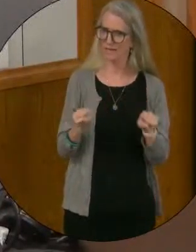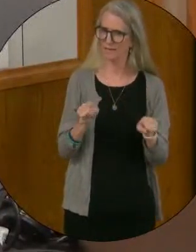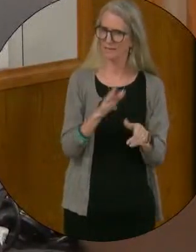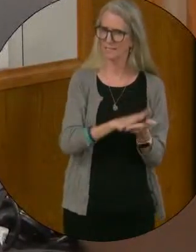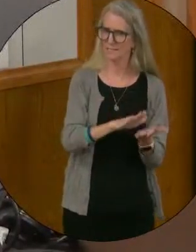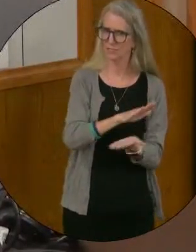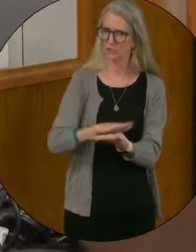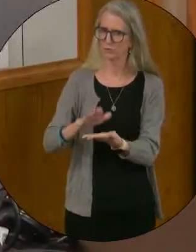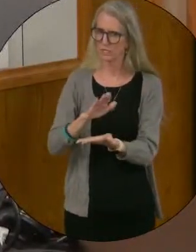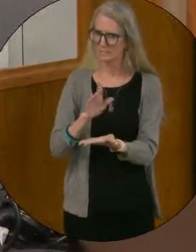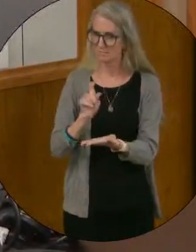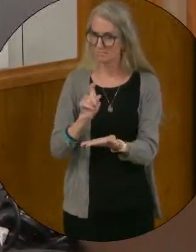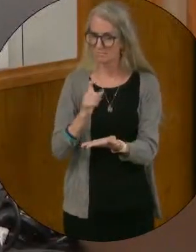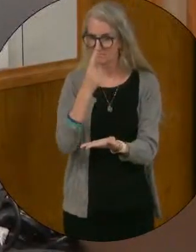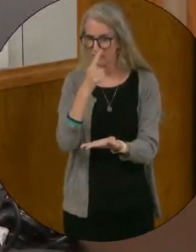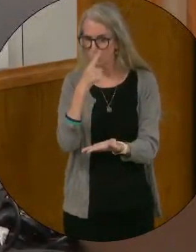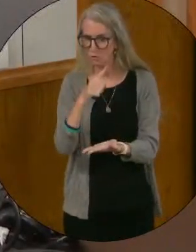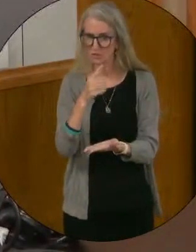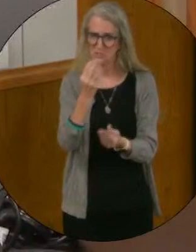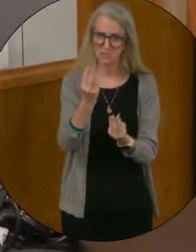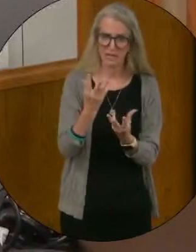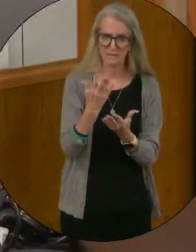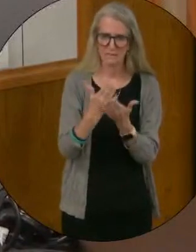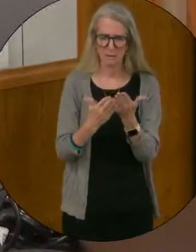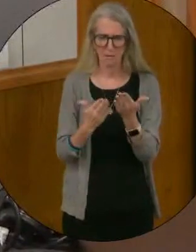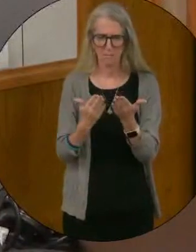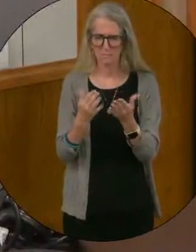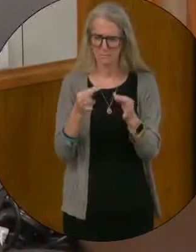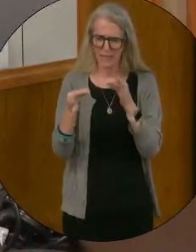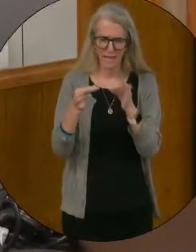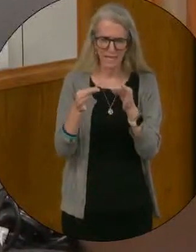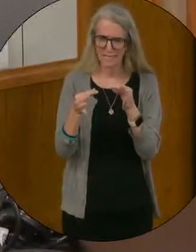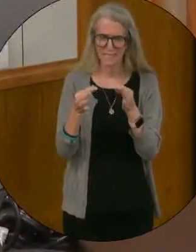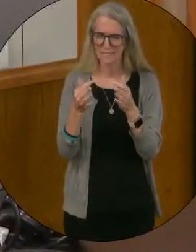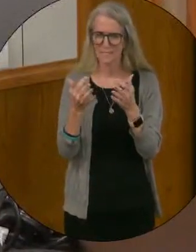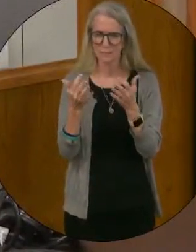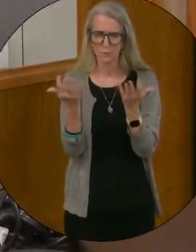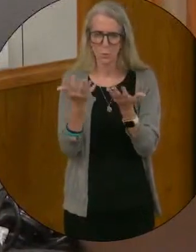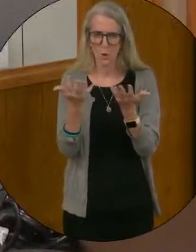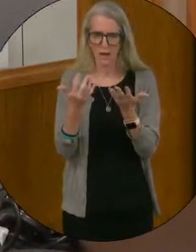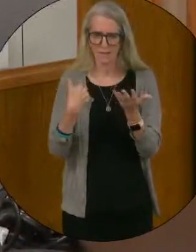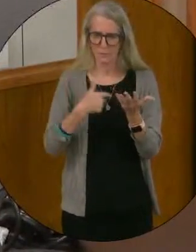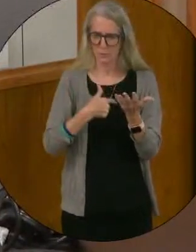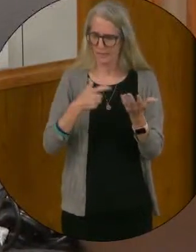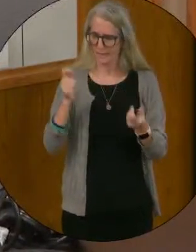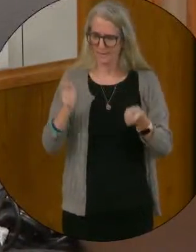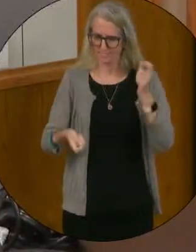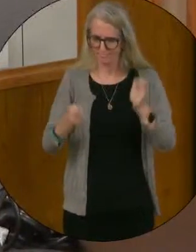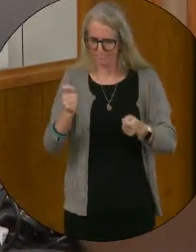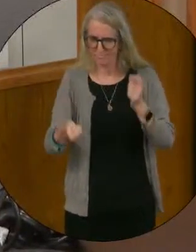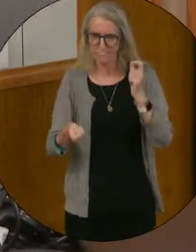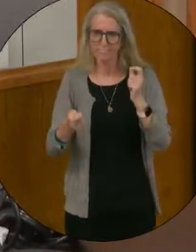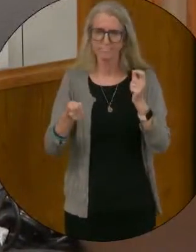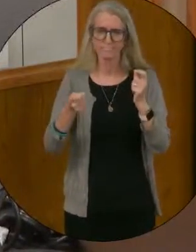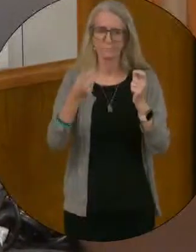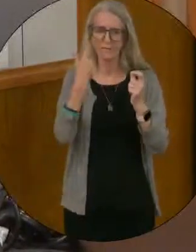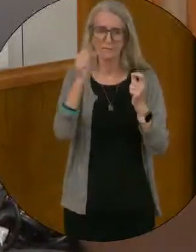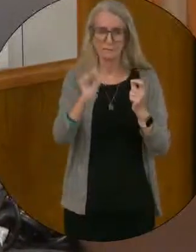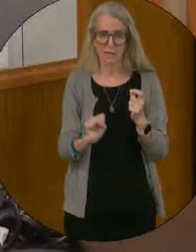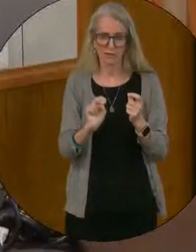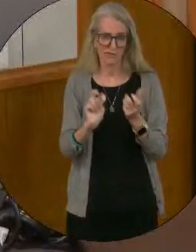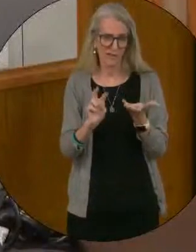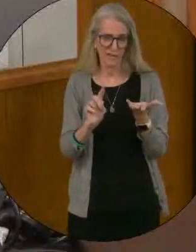if you could shed some light on what could we do differently since we're in Southern